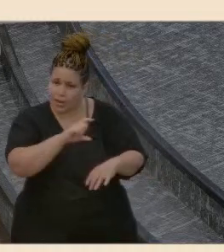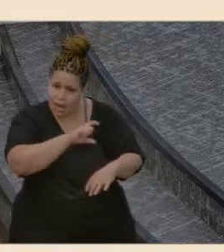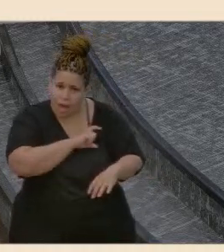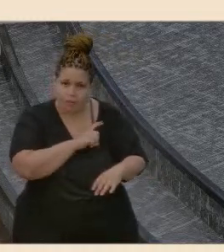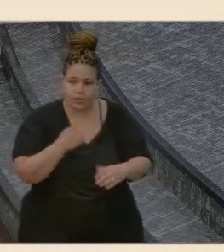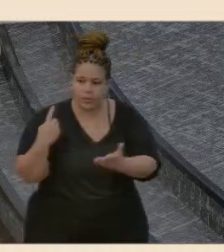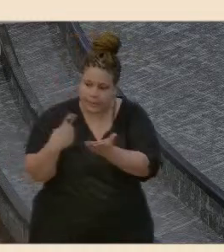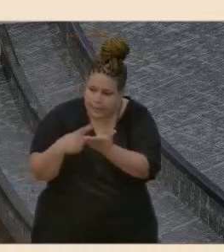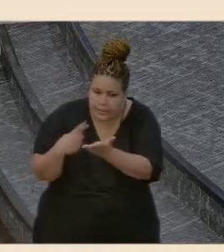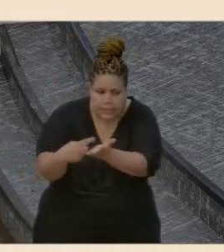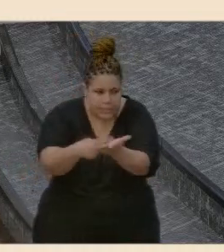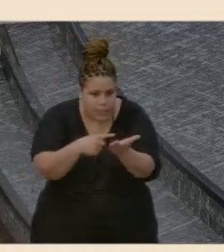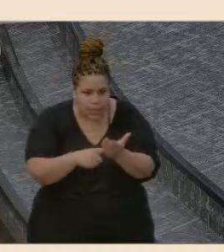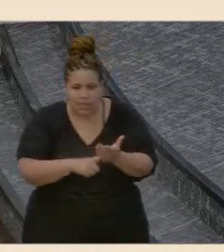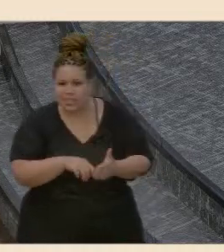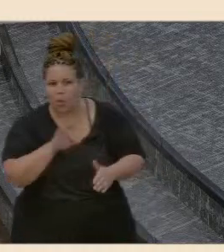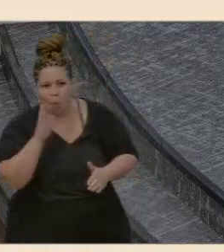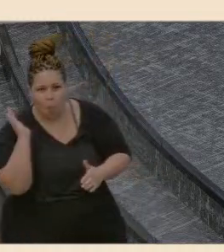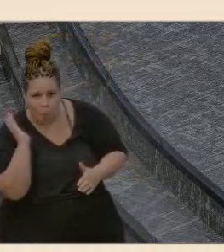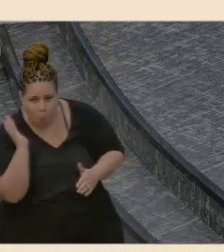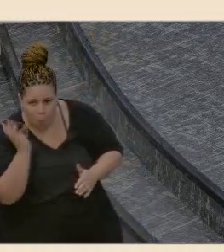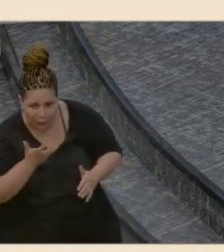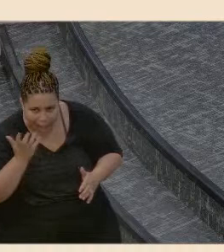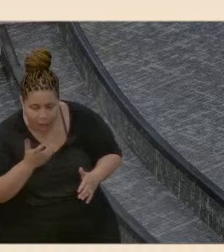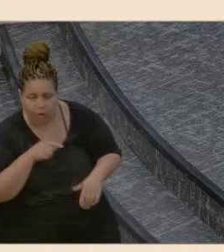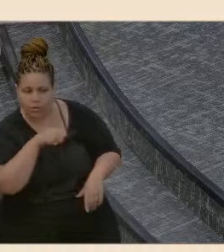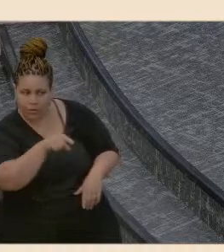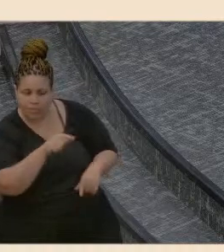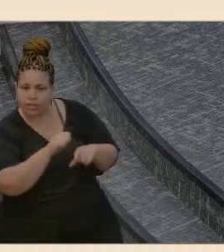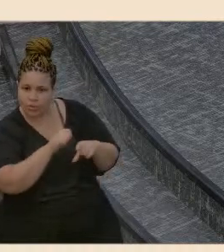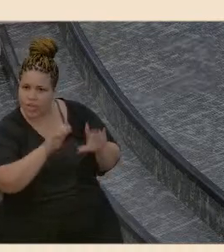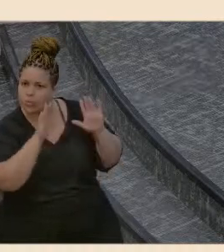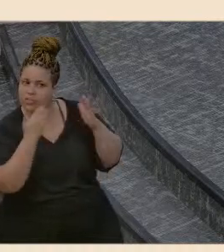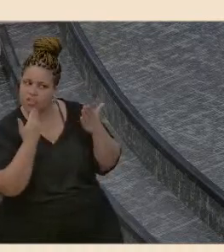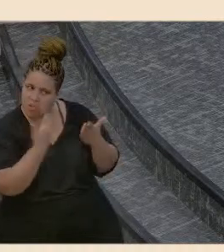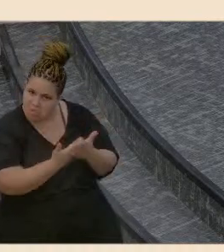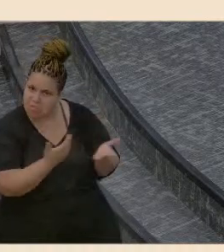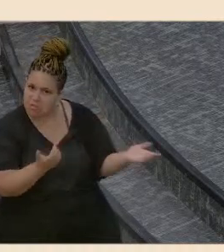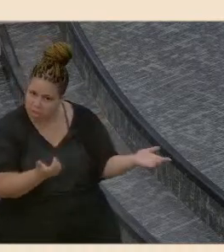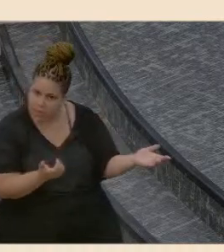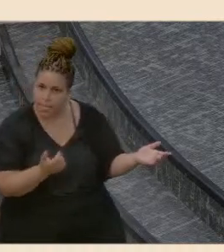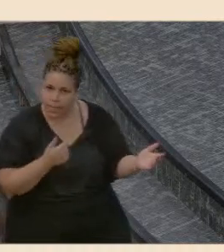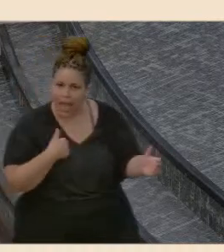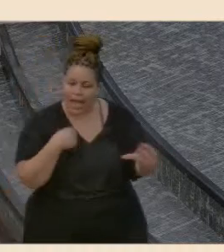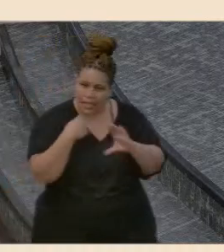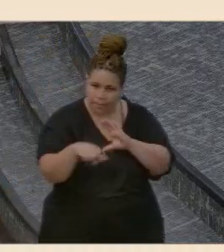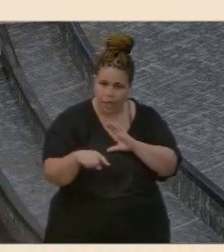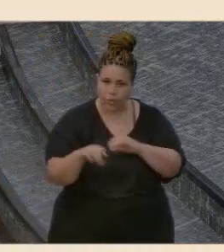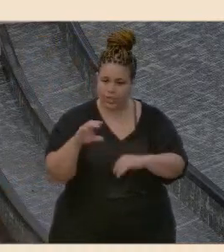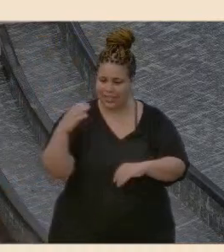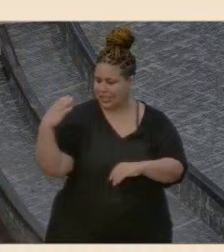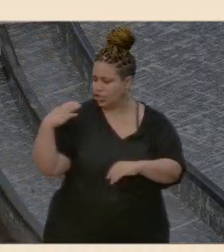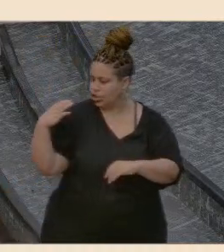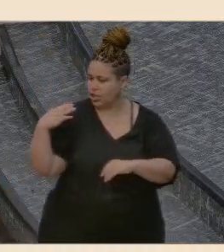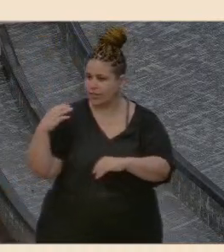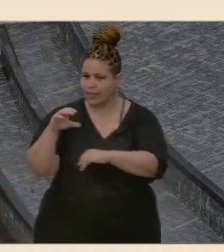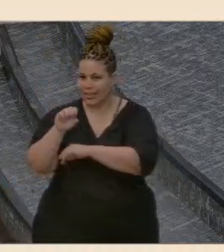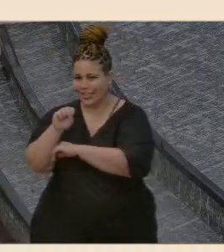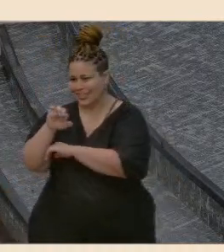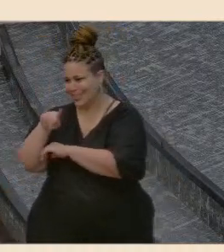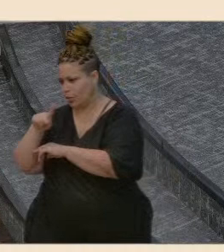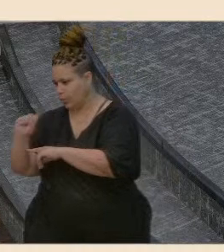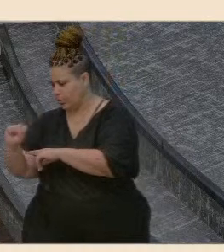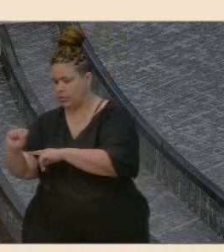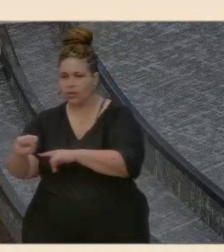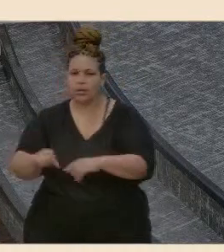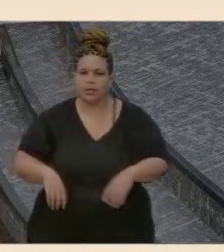was. And I sent out emails to the Chief Silks and Sheriff Q, all of the